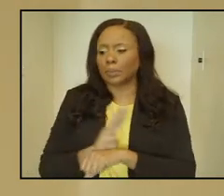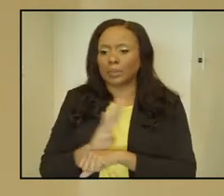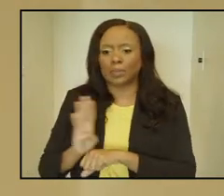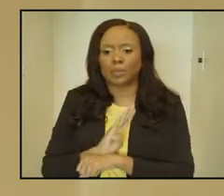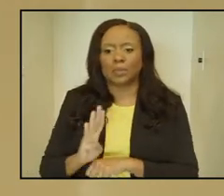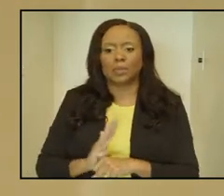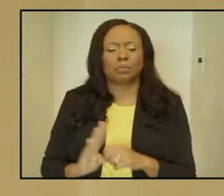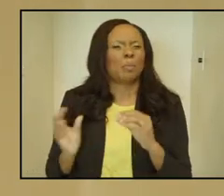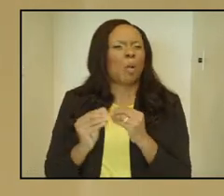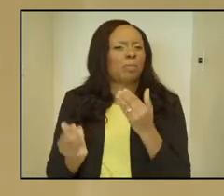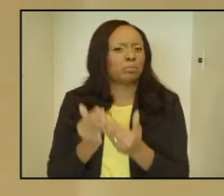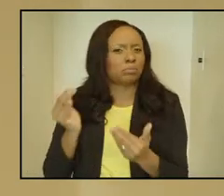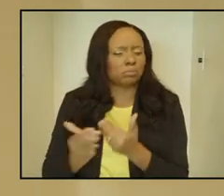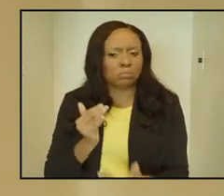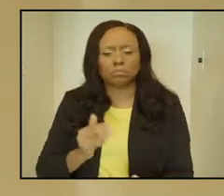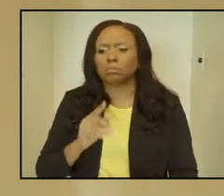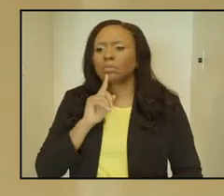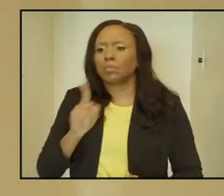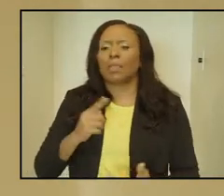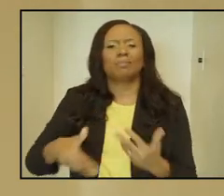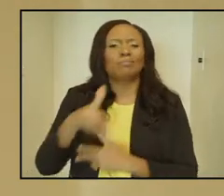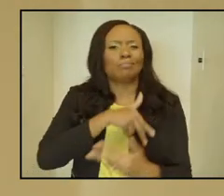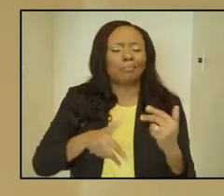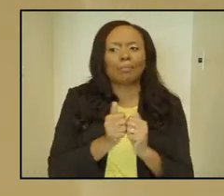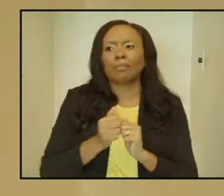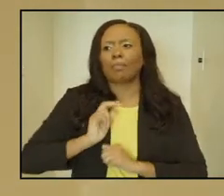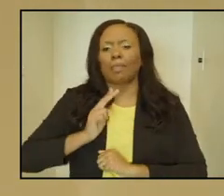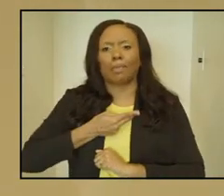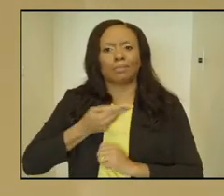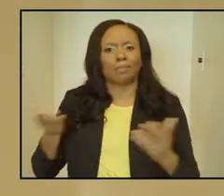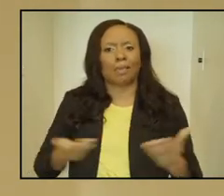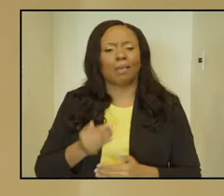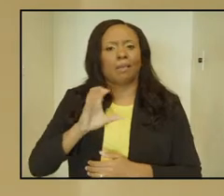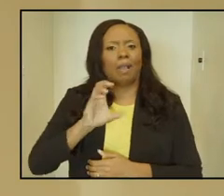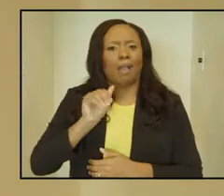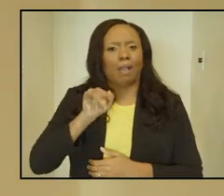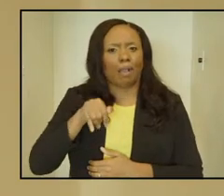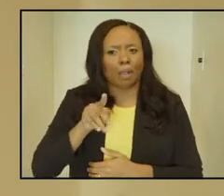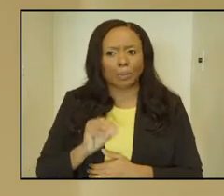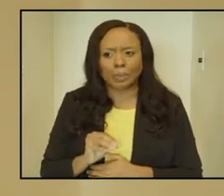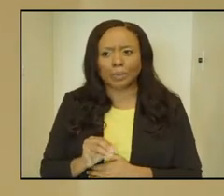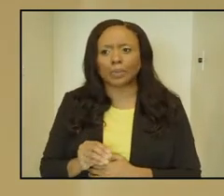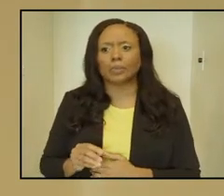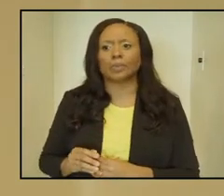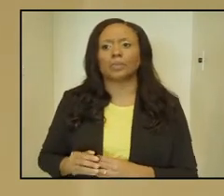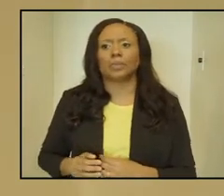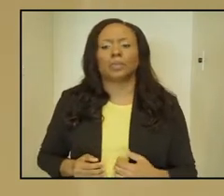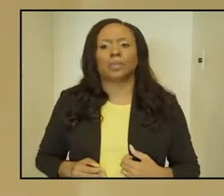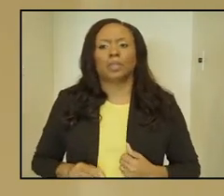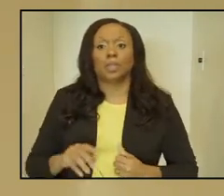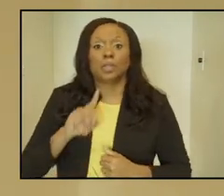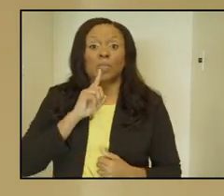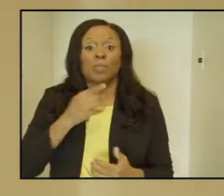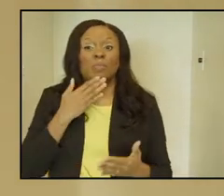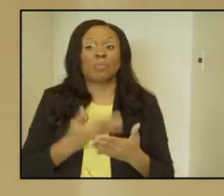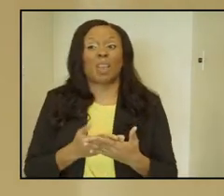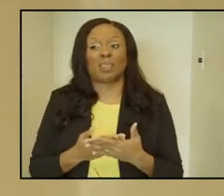and individuals to interface with us at CAIPO in an efficient and convenient manner.